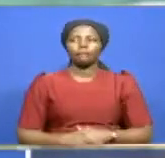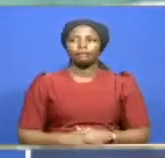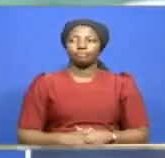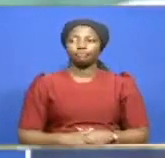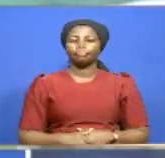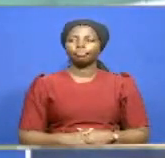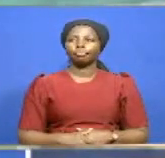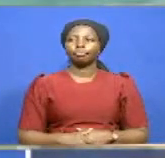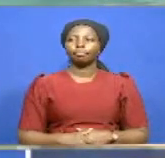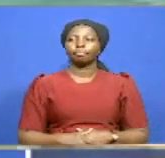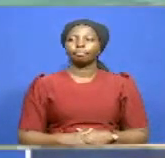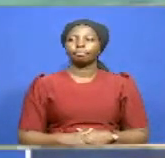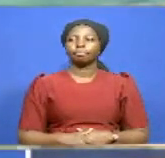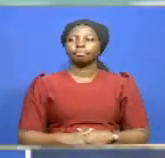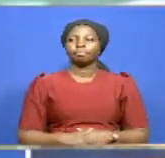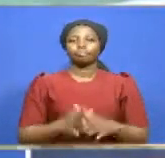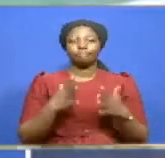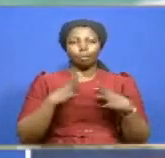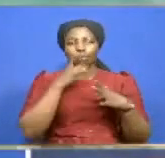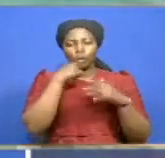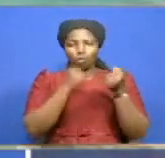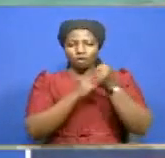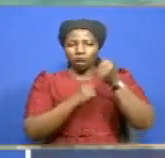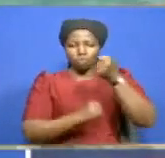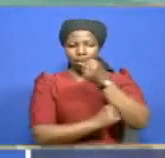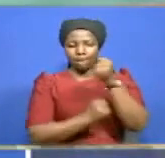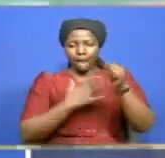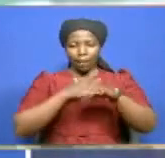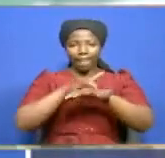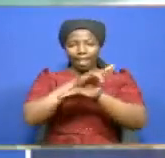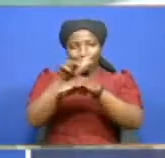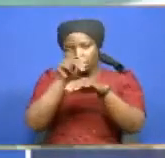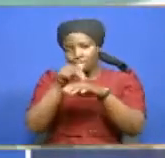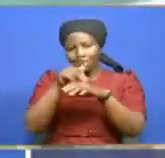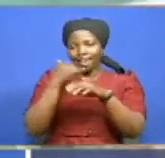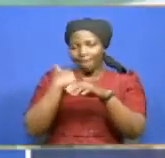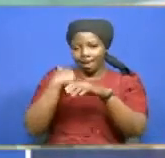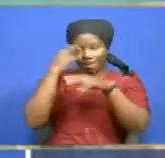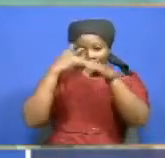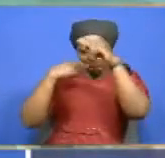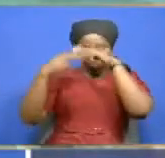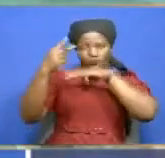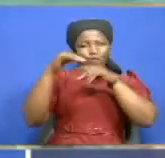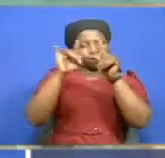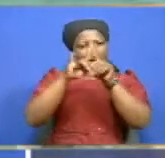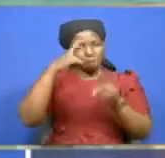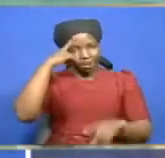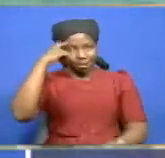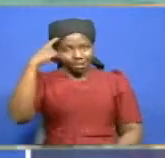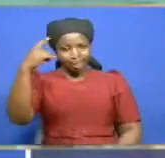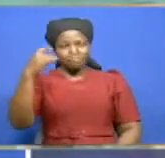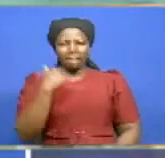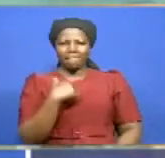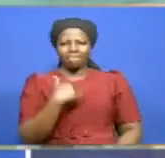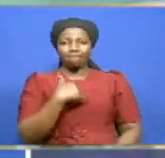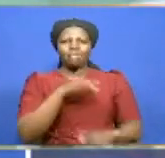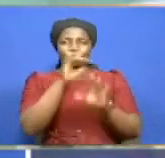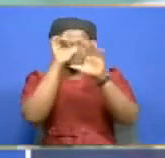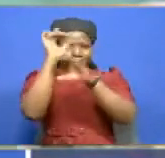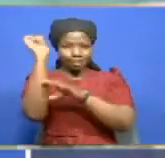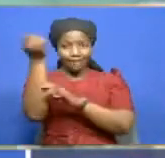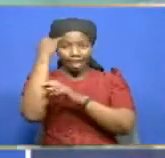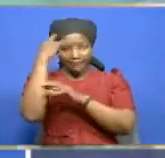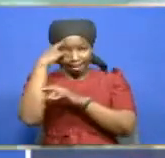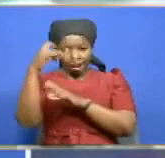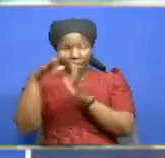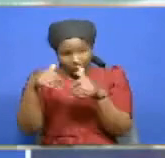letu walikuwa na maono, walikuwa na ndoto, ndoto ya Kenya, vile walikuwa